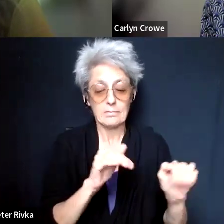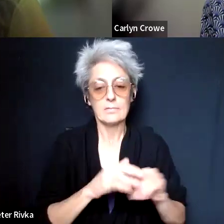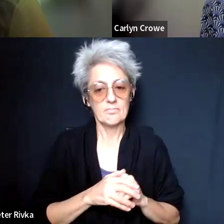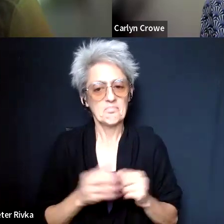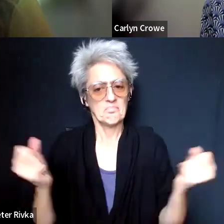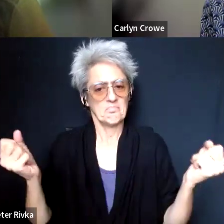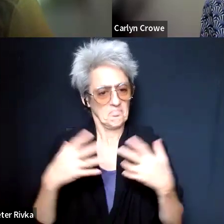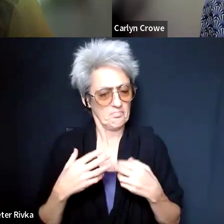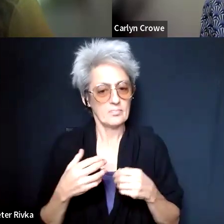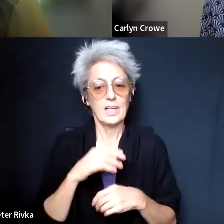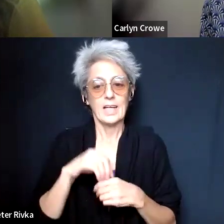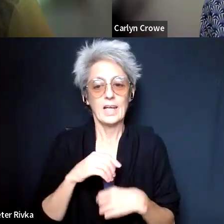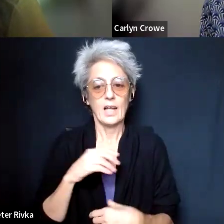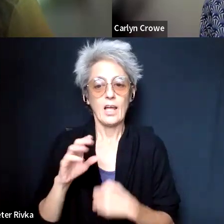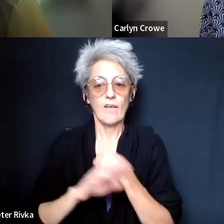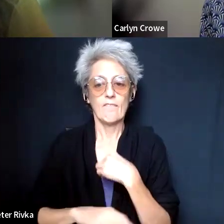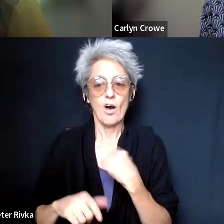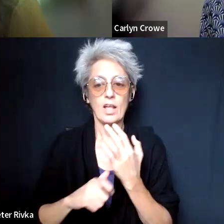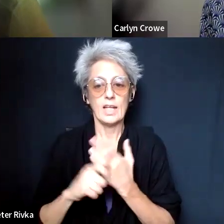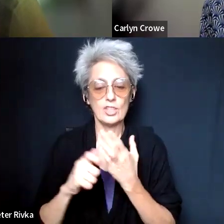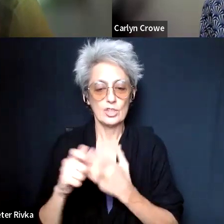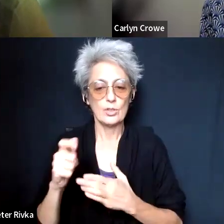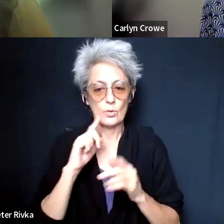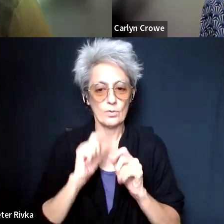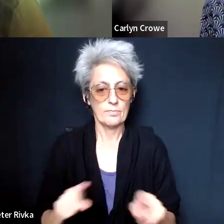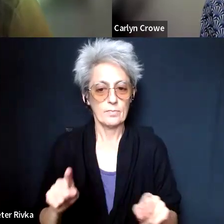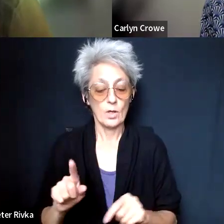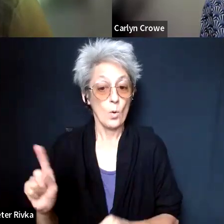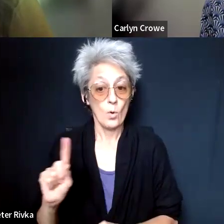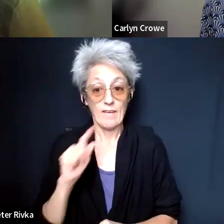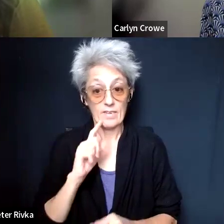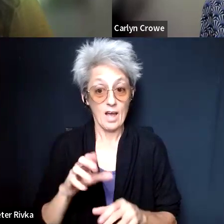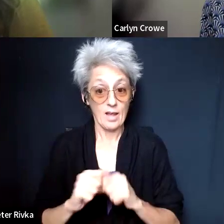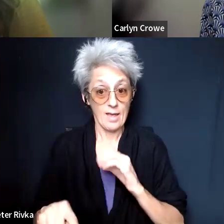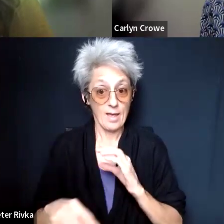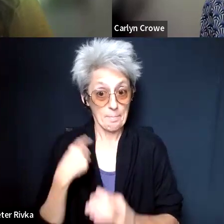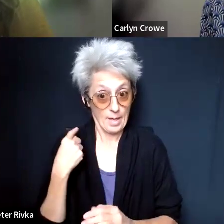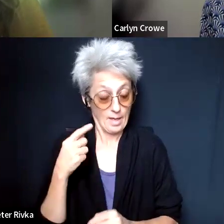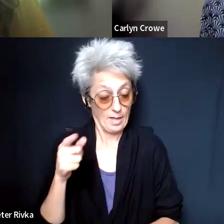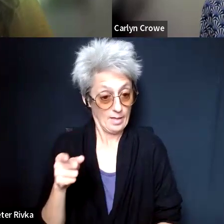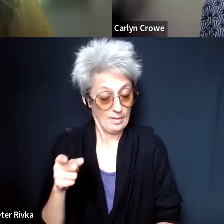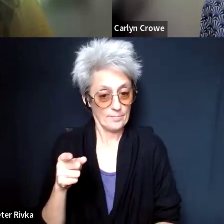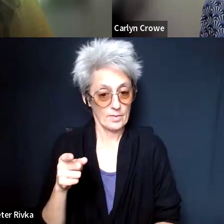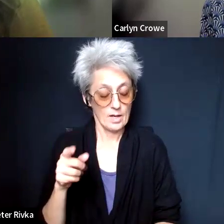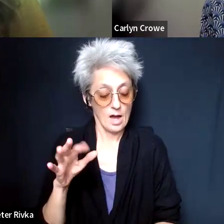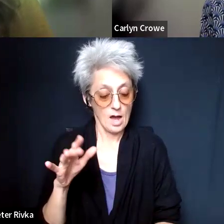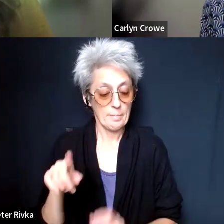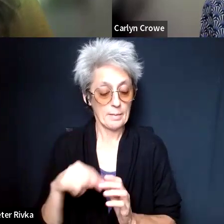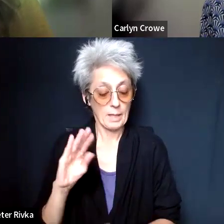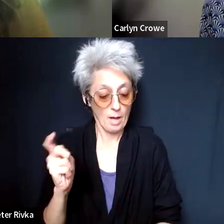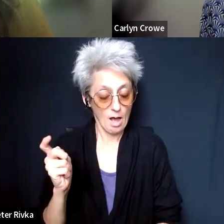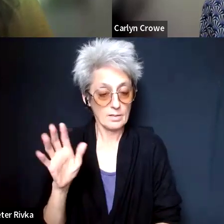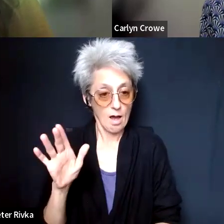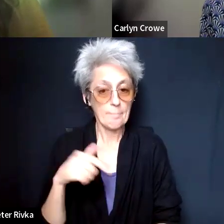our fall issue. And you can find that if you didn't get it in your inboxes, email inboxes, you can find it on